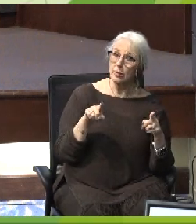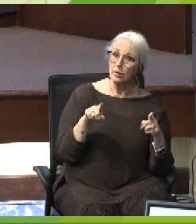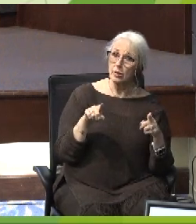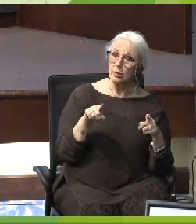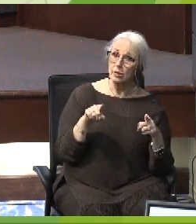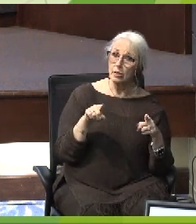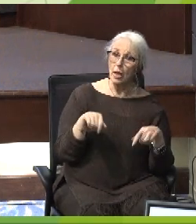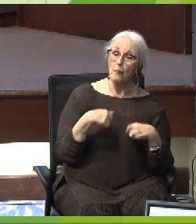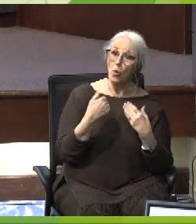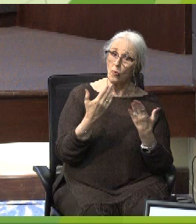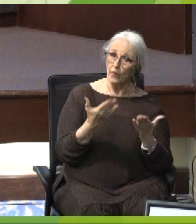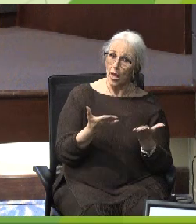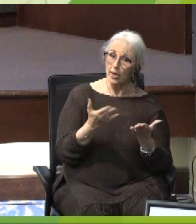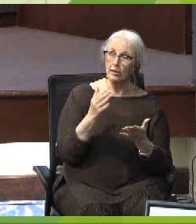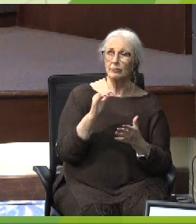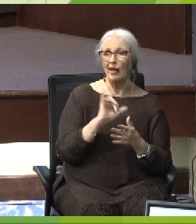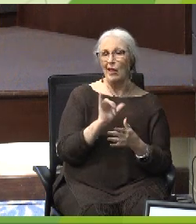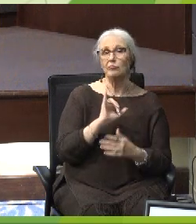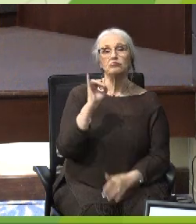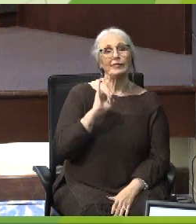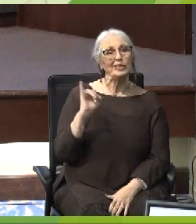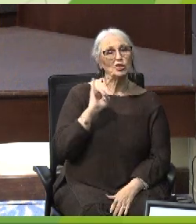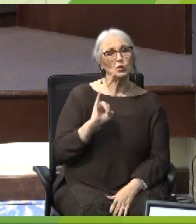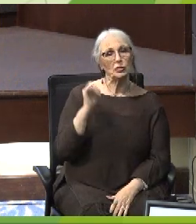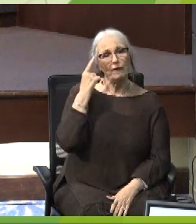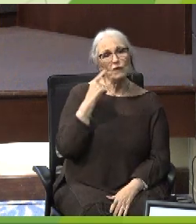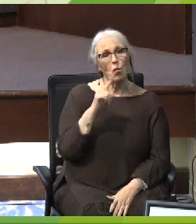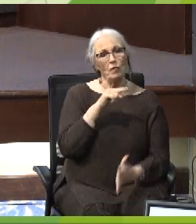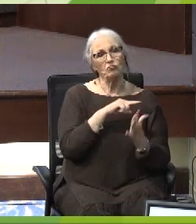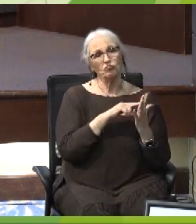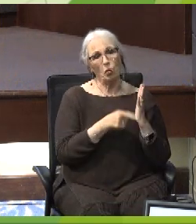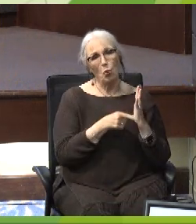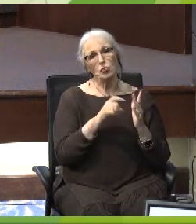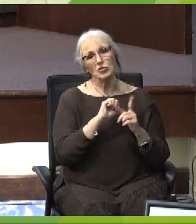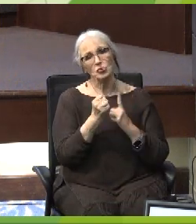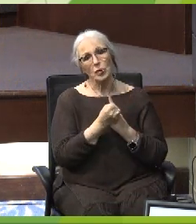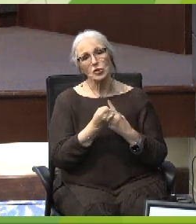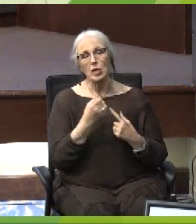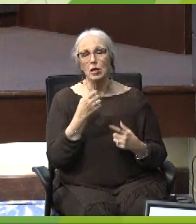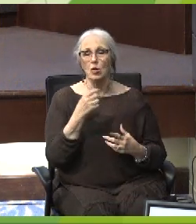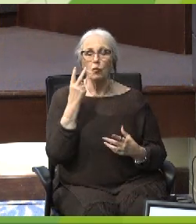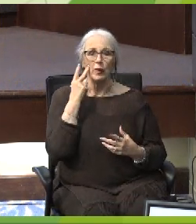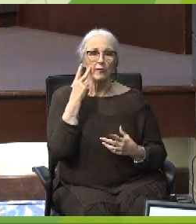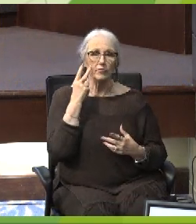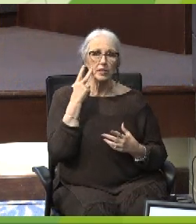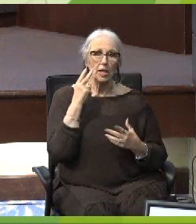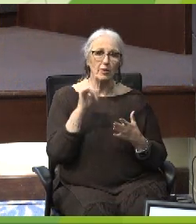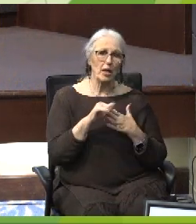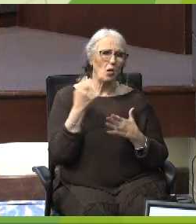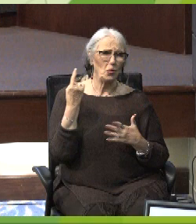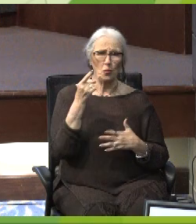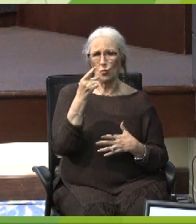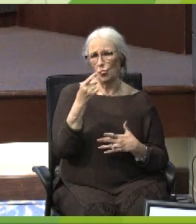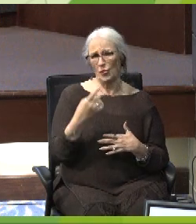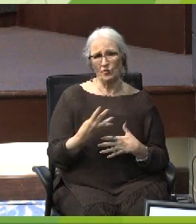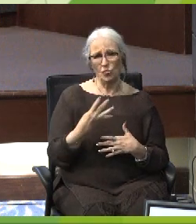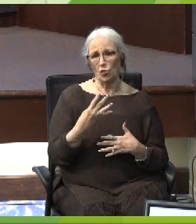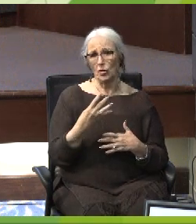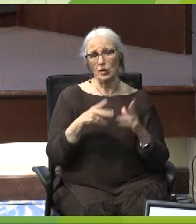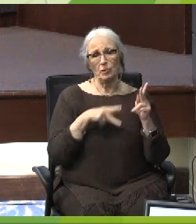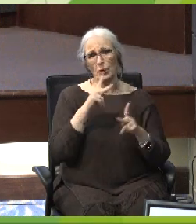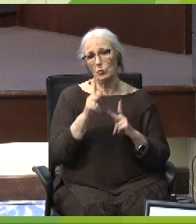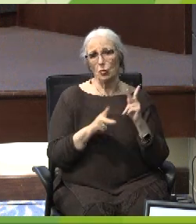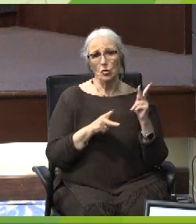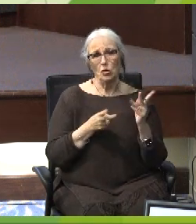it's providing kind of an insurance for those. And we found that only about a quarter of the individuals that